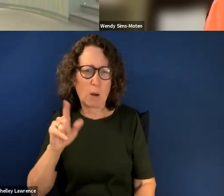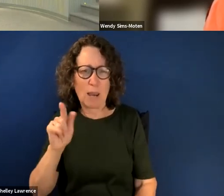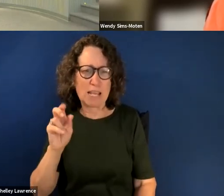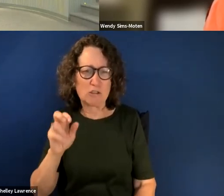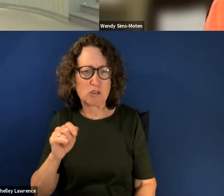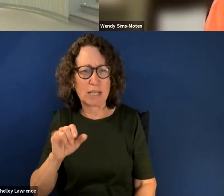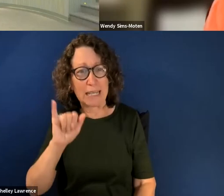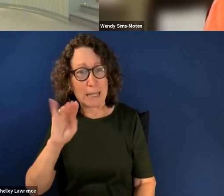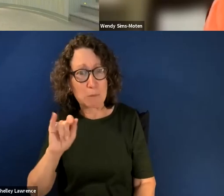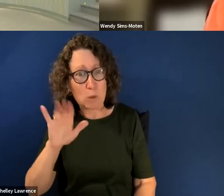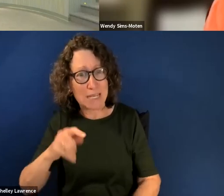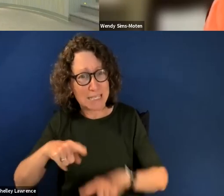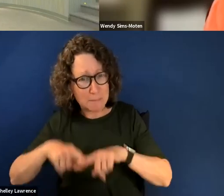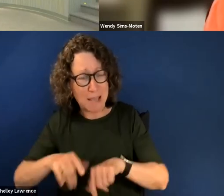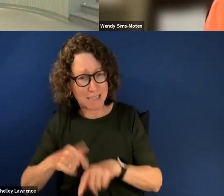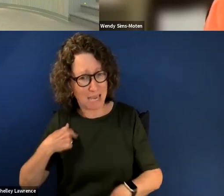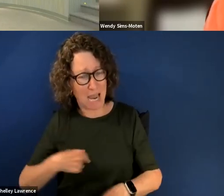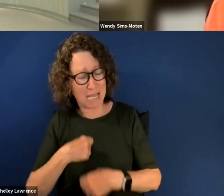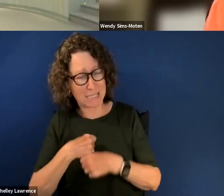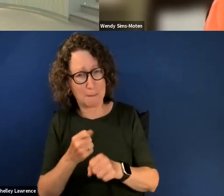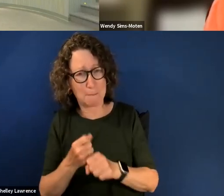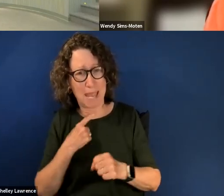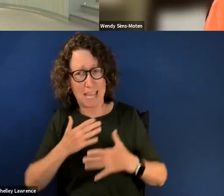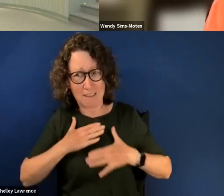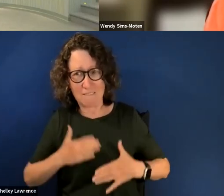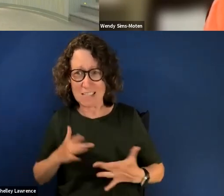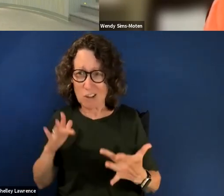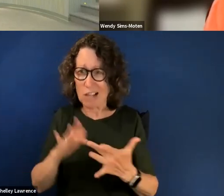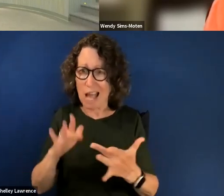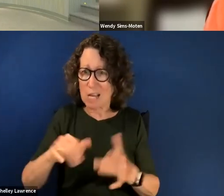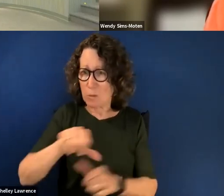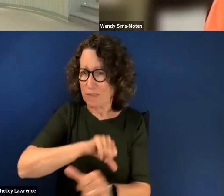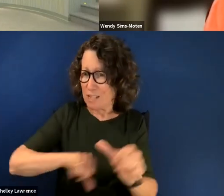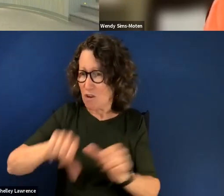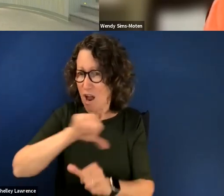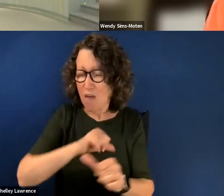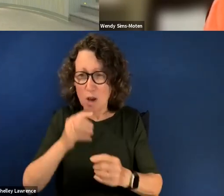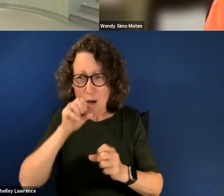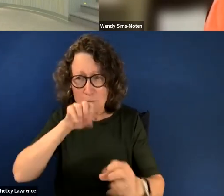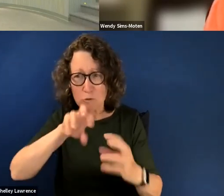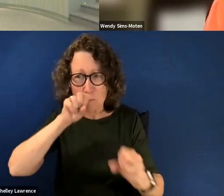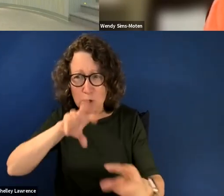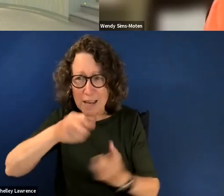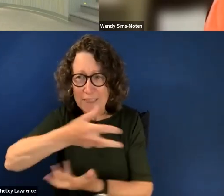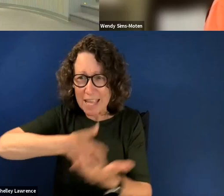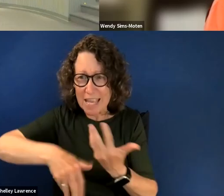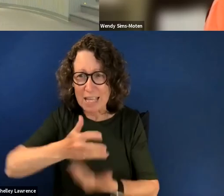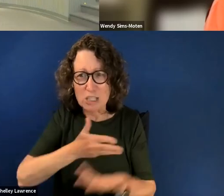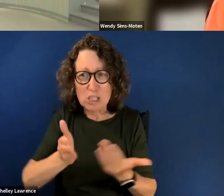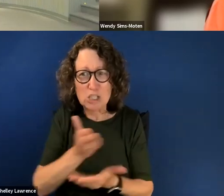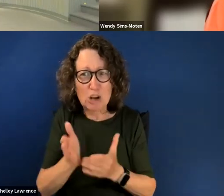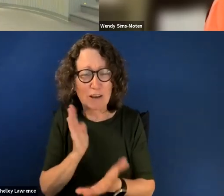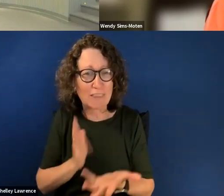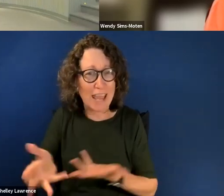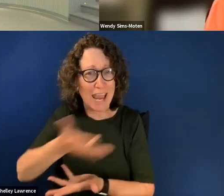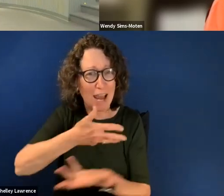Immunity actually depends on us making physical contact with each other, breathing and sharing each other's air.